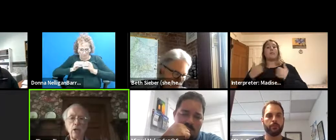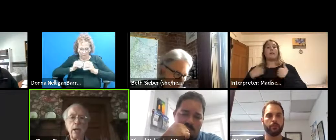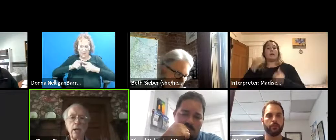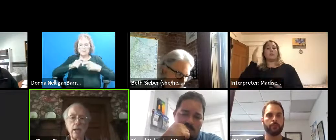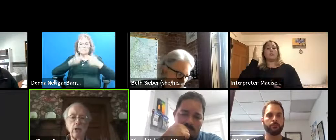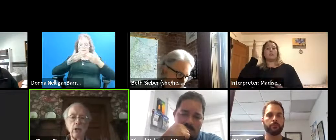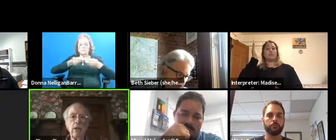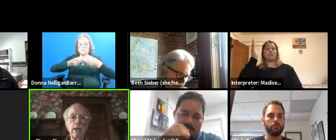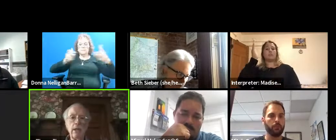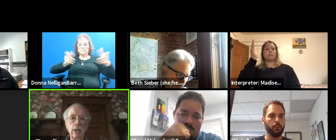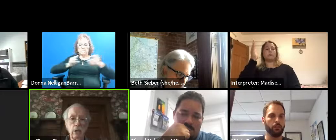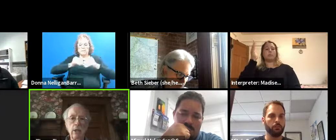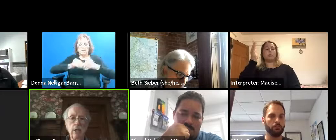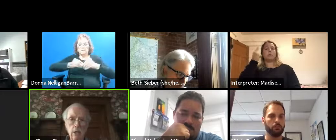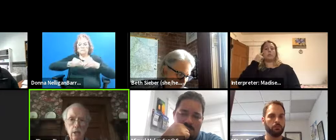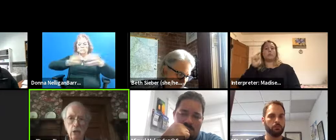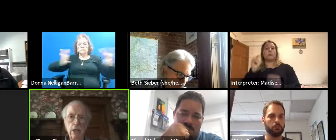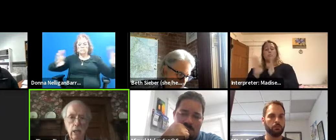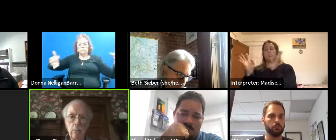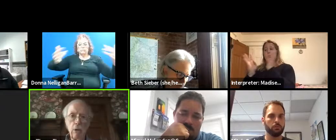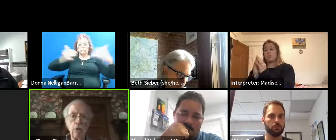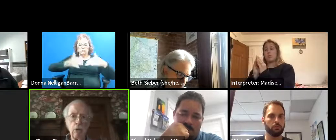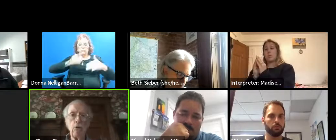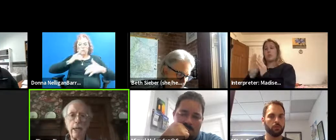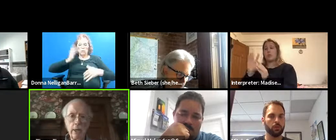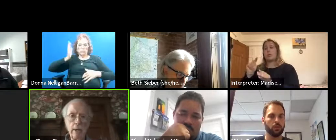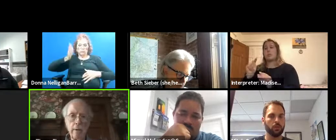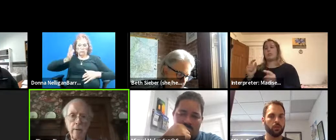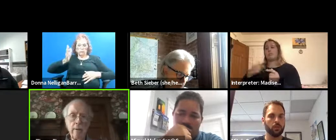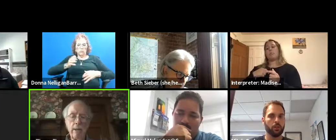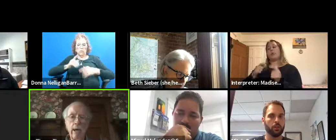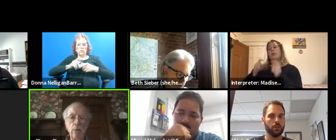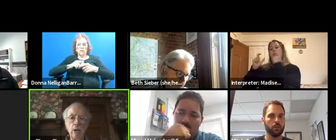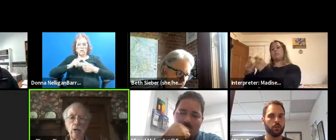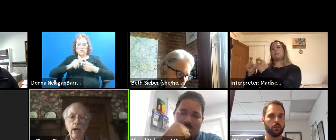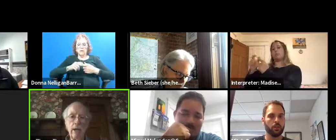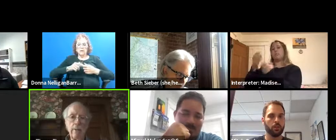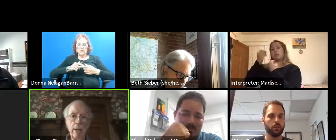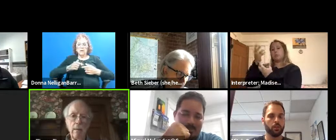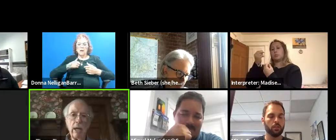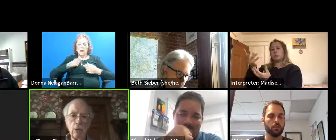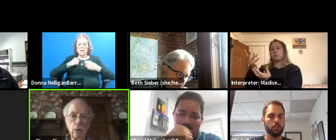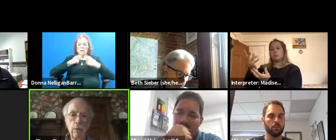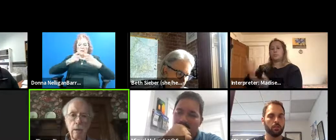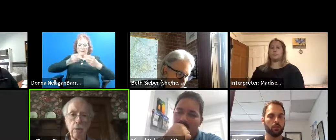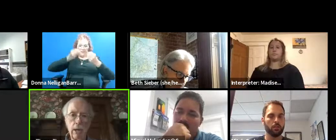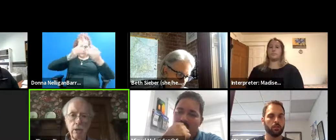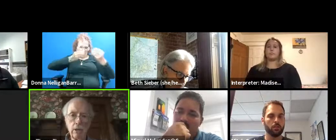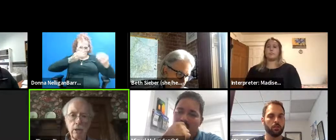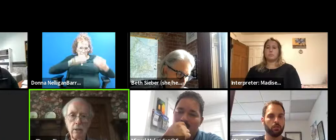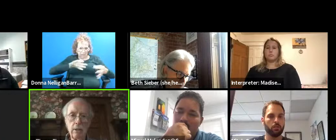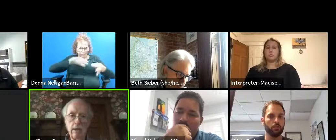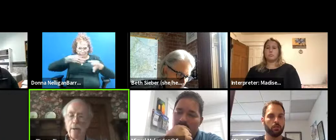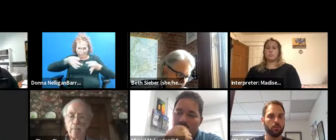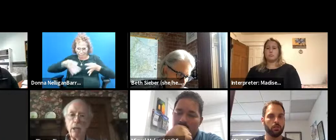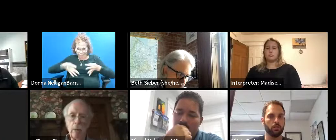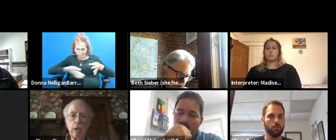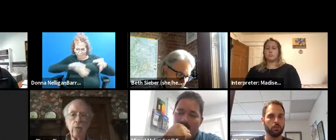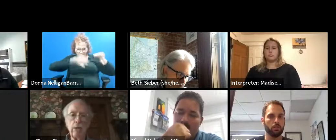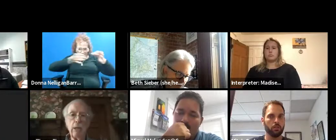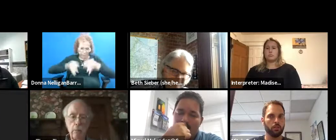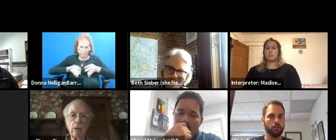the first cut at this is sitting at a computer and grinding, which is not amenable to a public process.